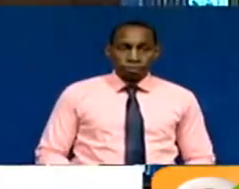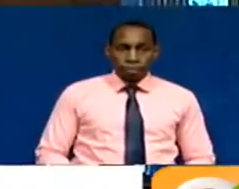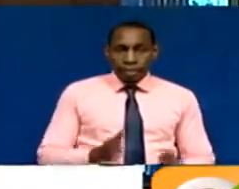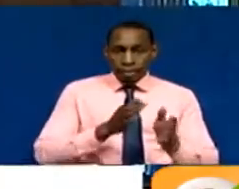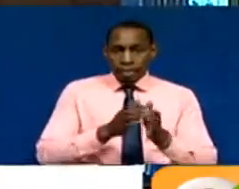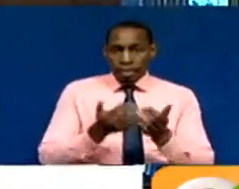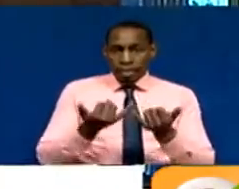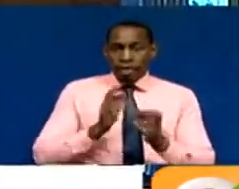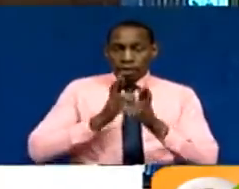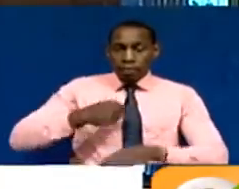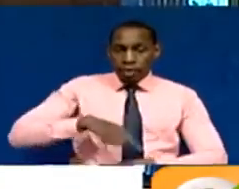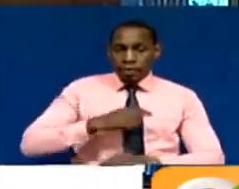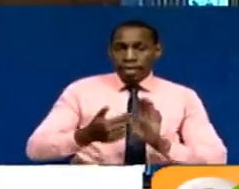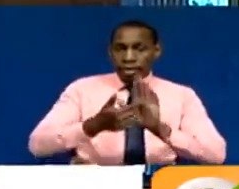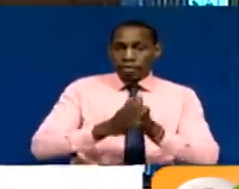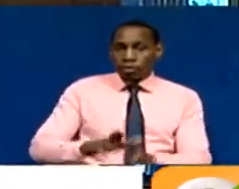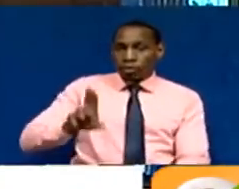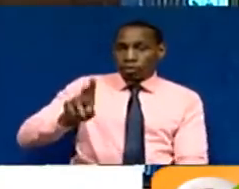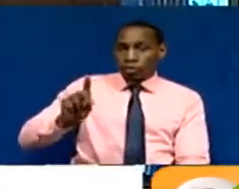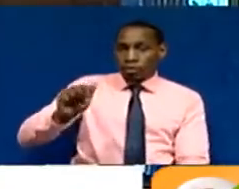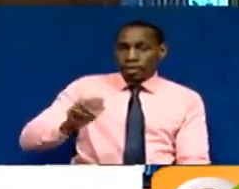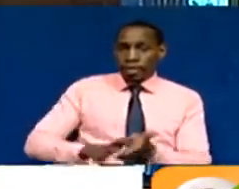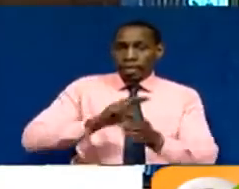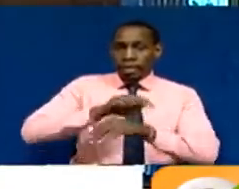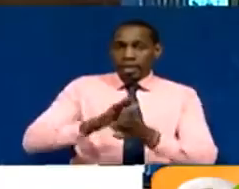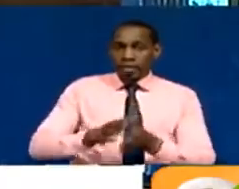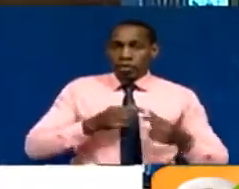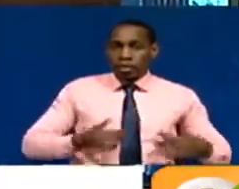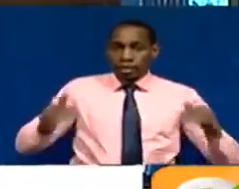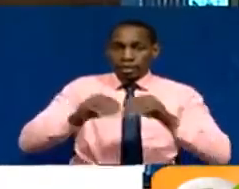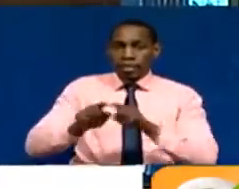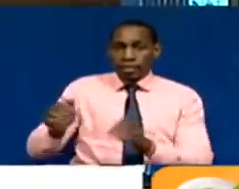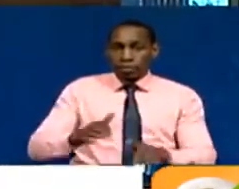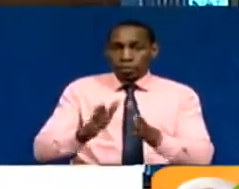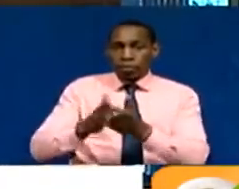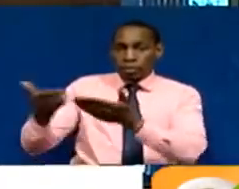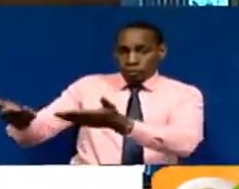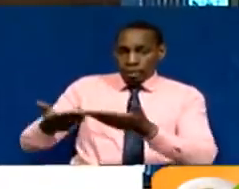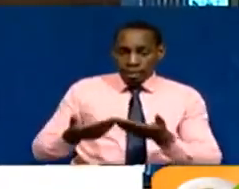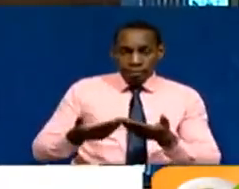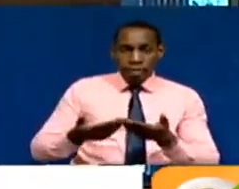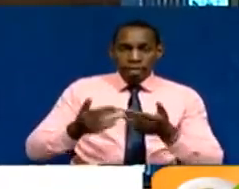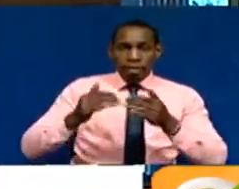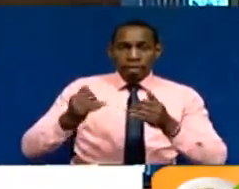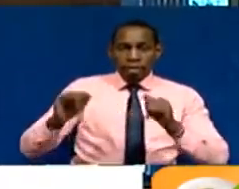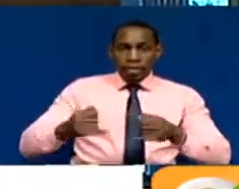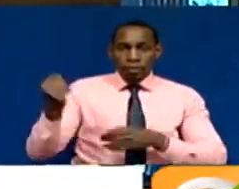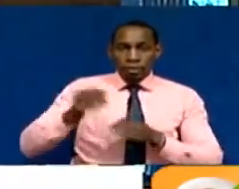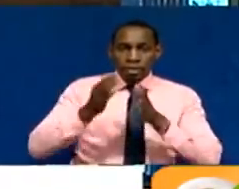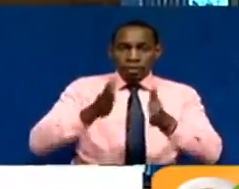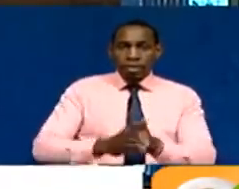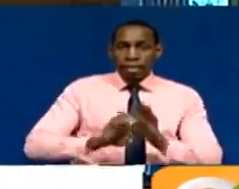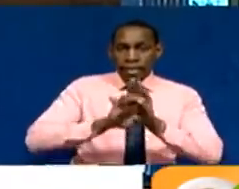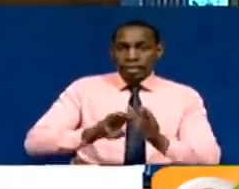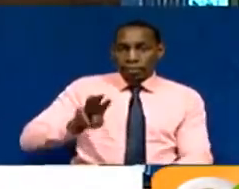arithmetic. And as Francis Gashuri tells us, the UDA-NDC was also a platform to receive other political party leaders, such